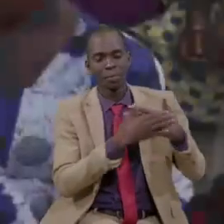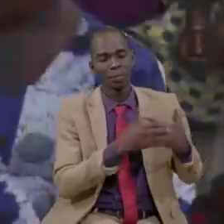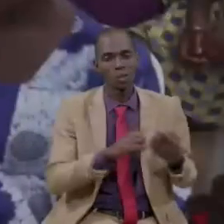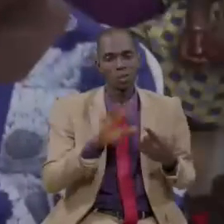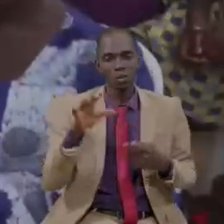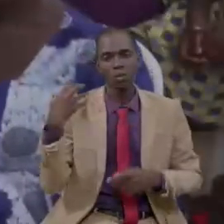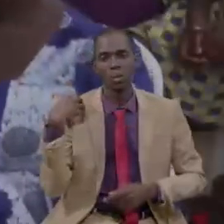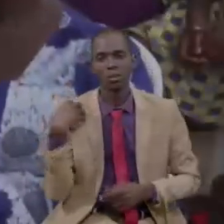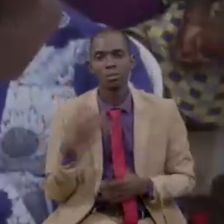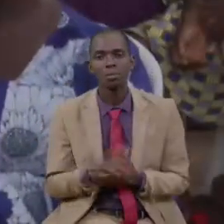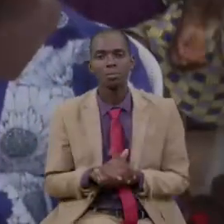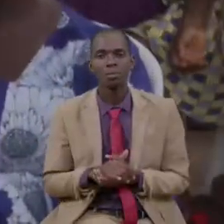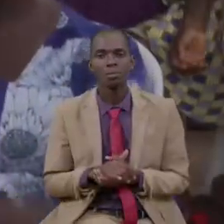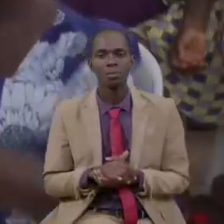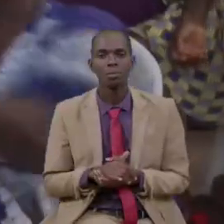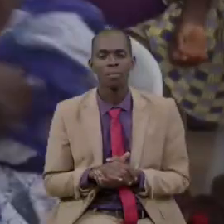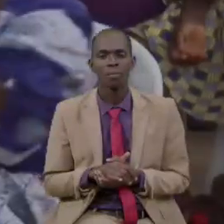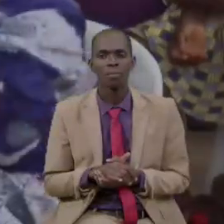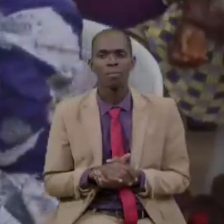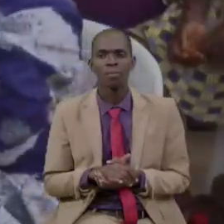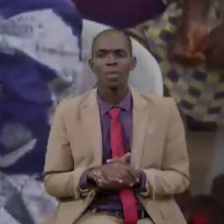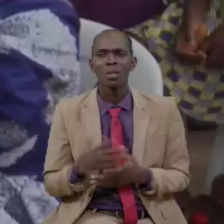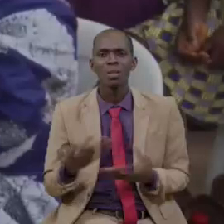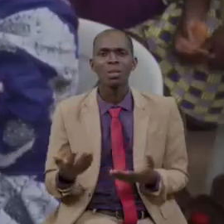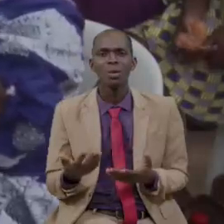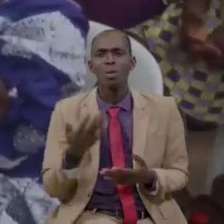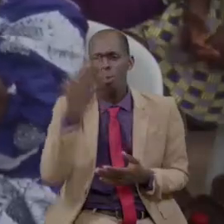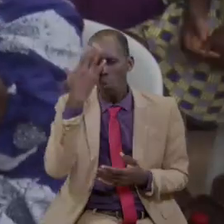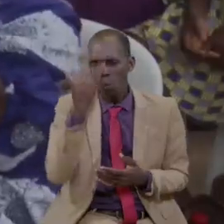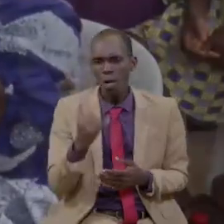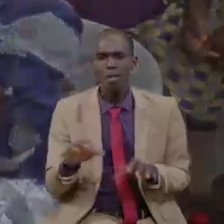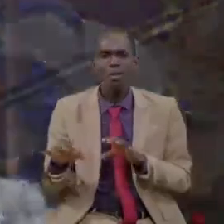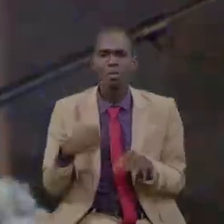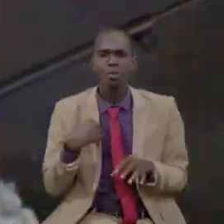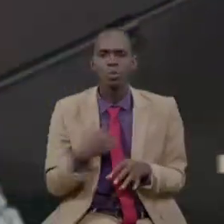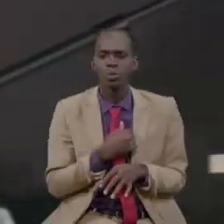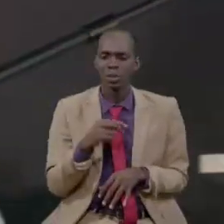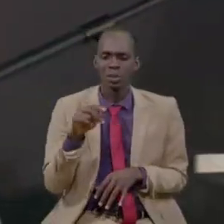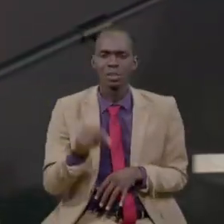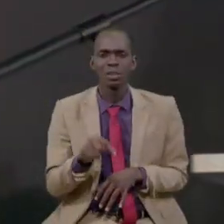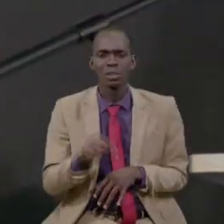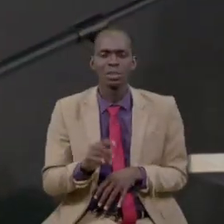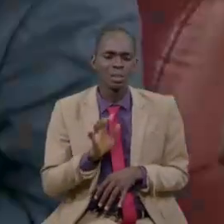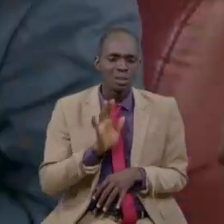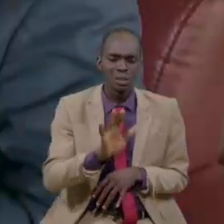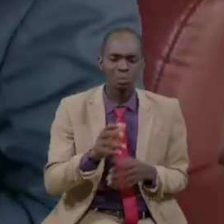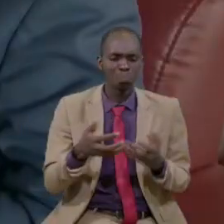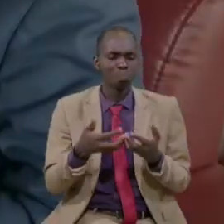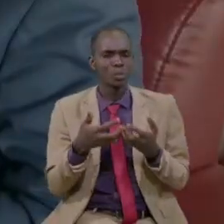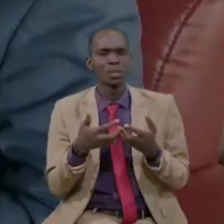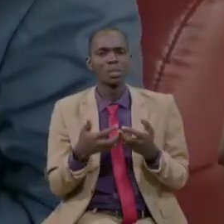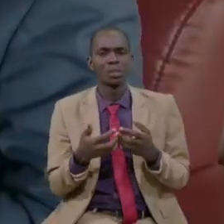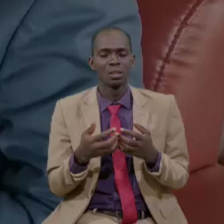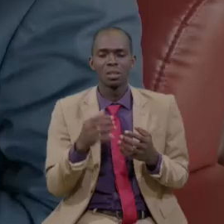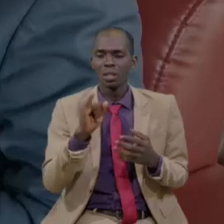Why do we need this IBM machine if the fellow is not living in the